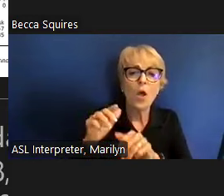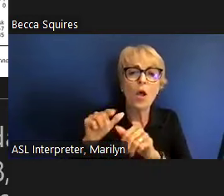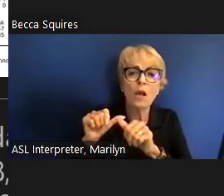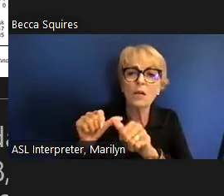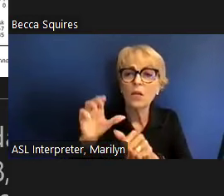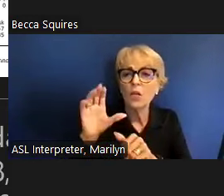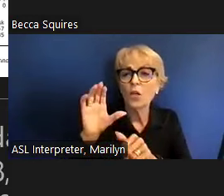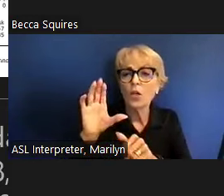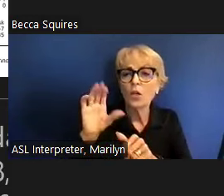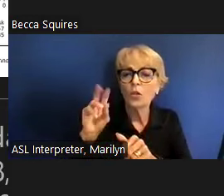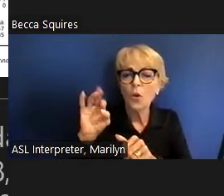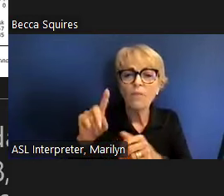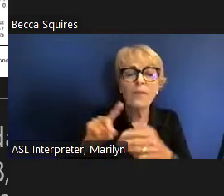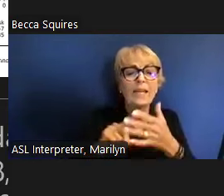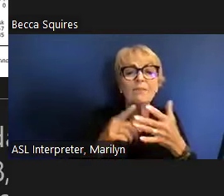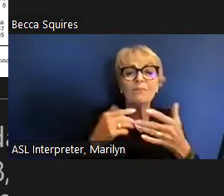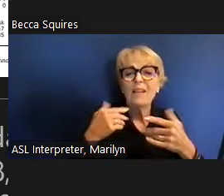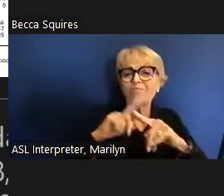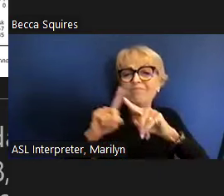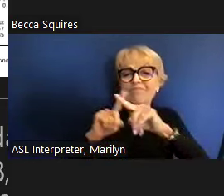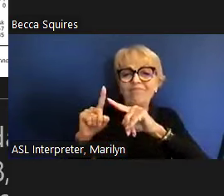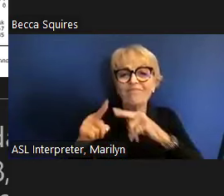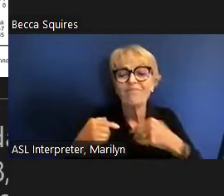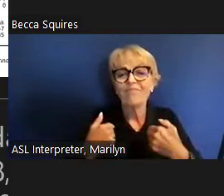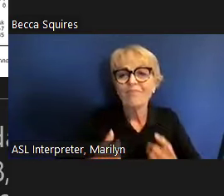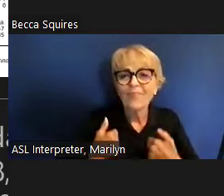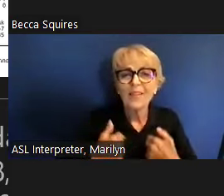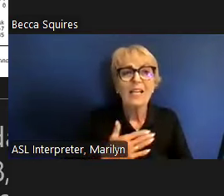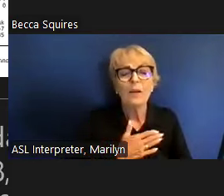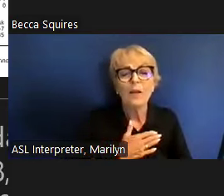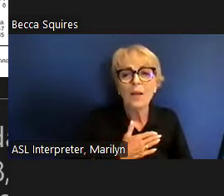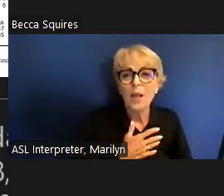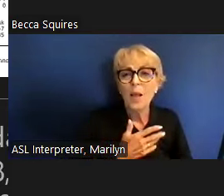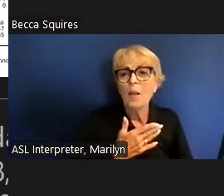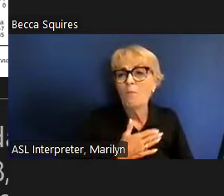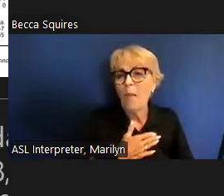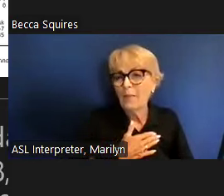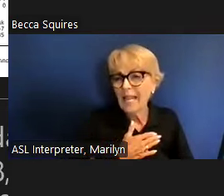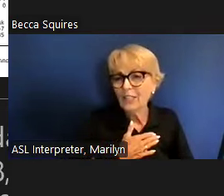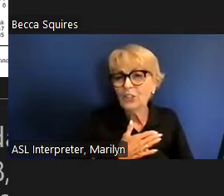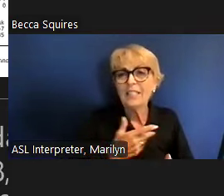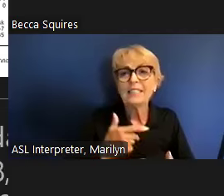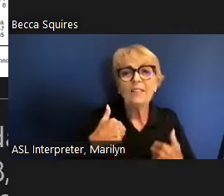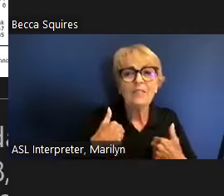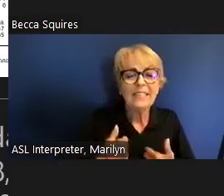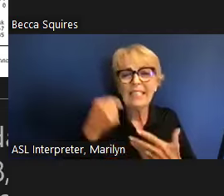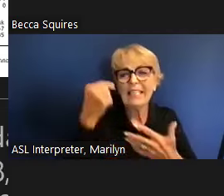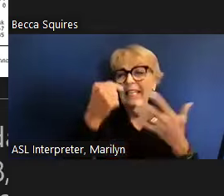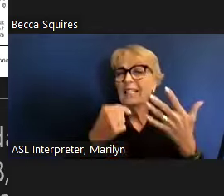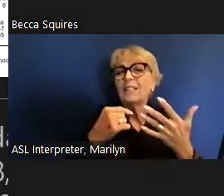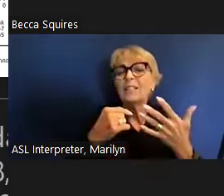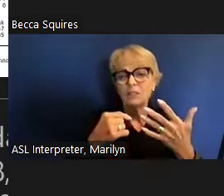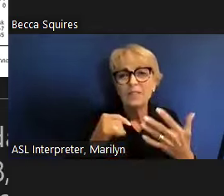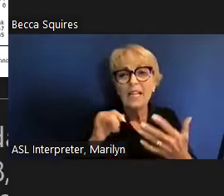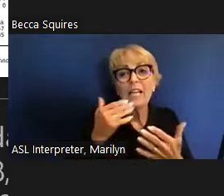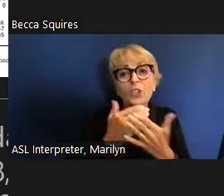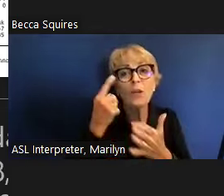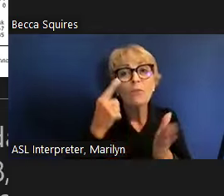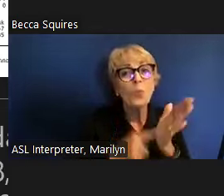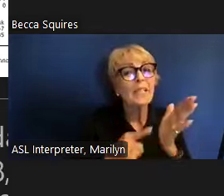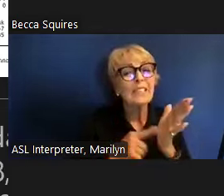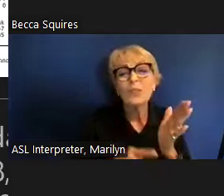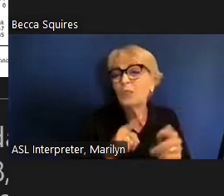fog, thirst, palpitations, chest pain, fatigue. So that's what we did. And this is good for research. It's